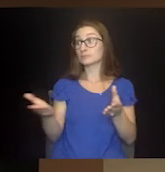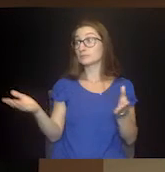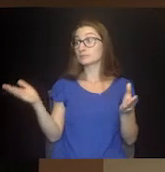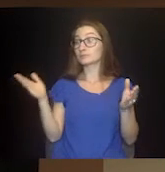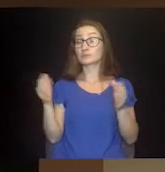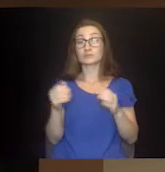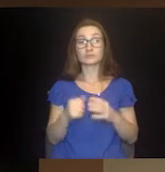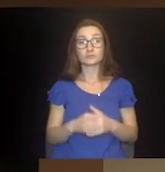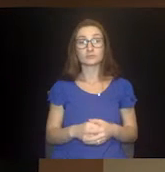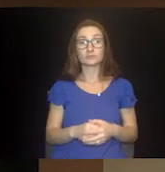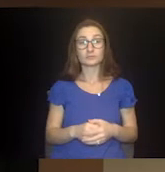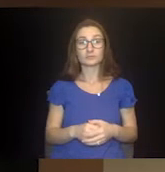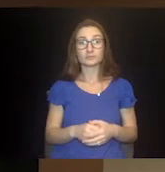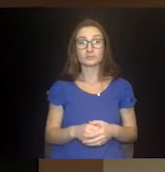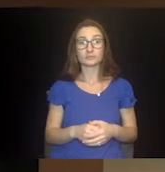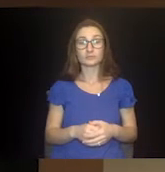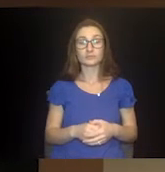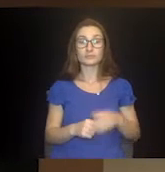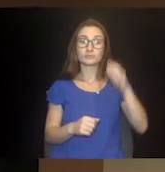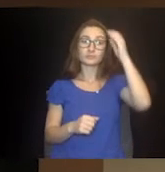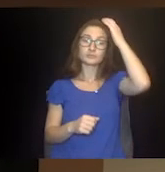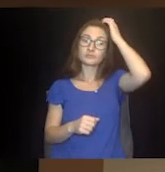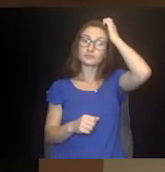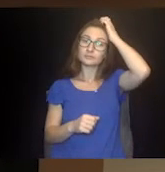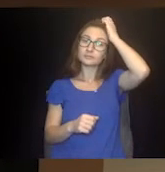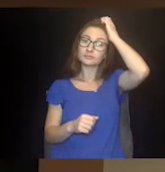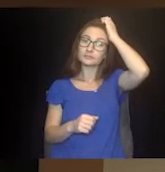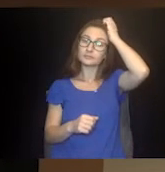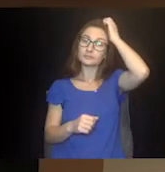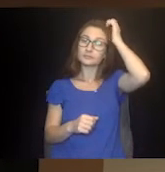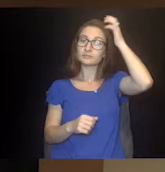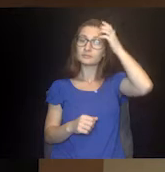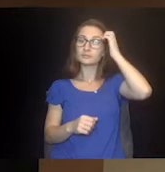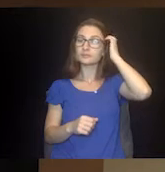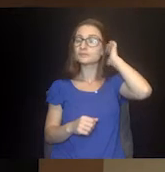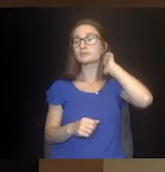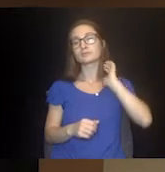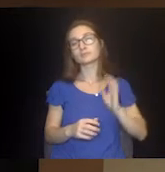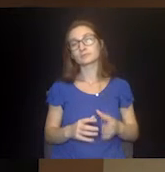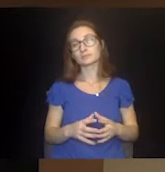Anybody else want to add to that? You haven't talked at all. I haven't talked. Do you want